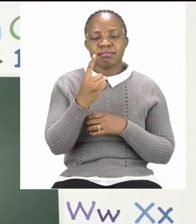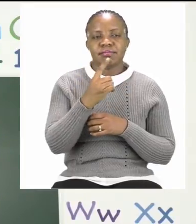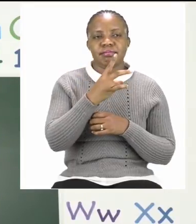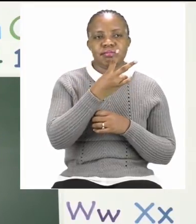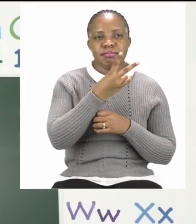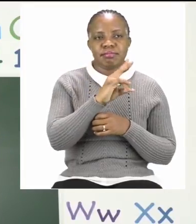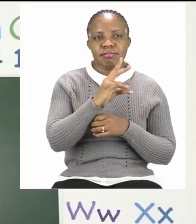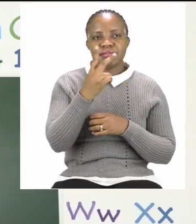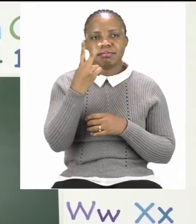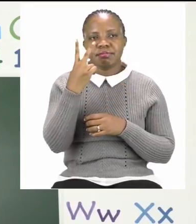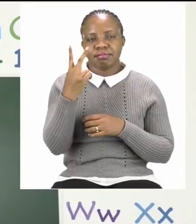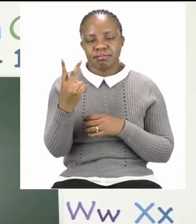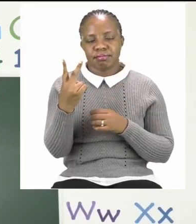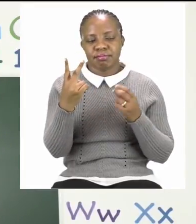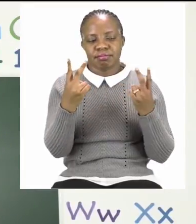72,